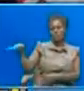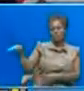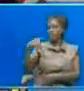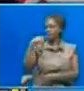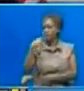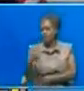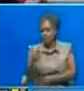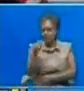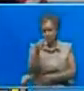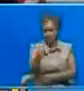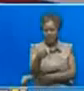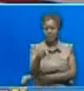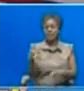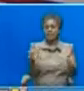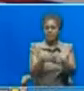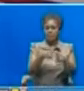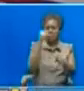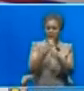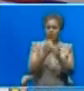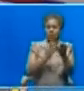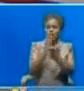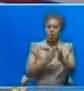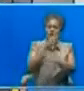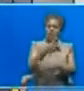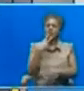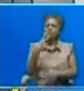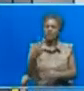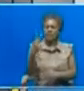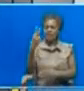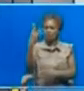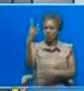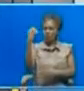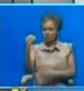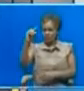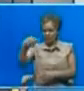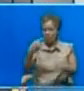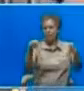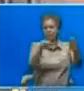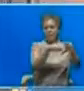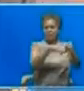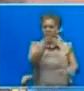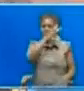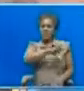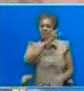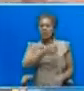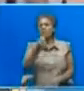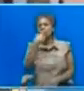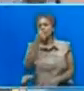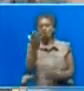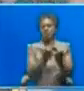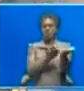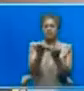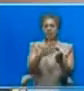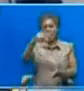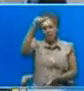said the initiative would go a long way in ensuring more than 240,000 staff members benefit from the medical services.